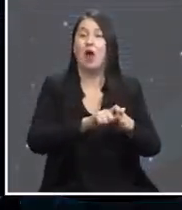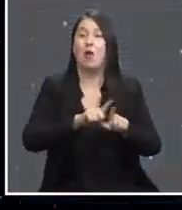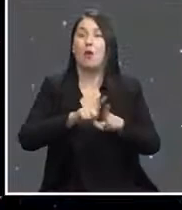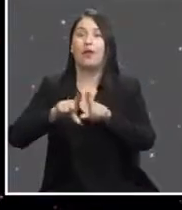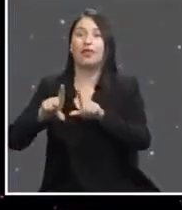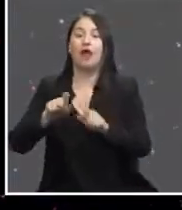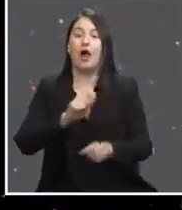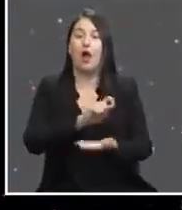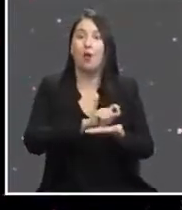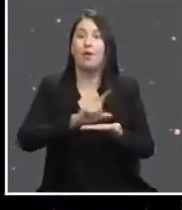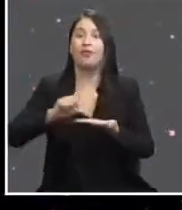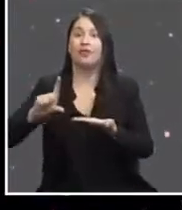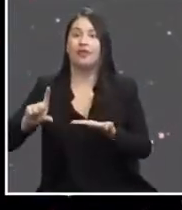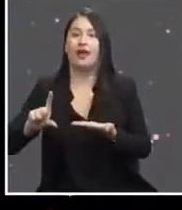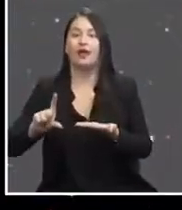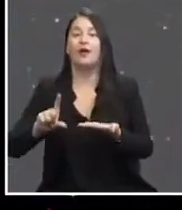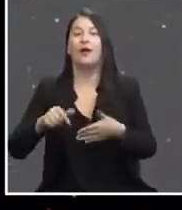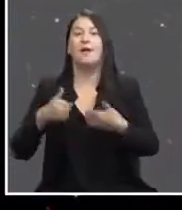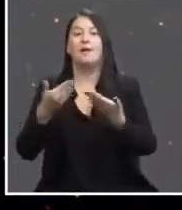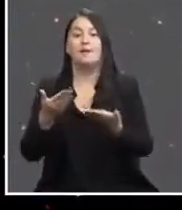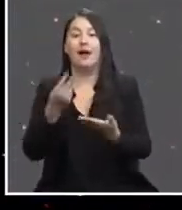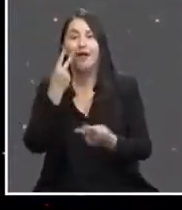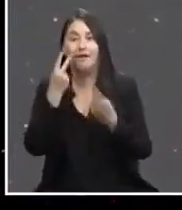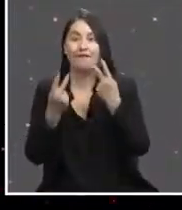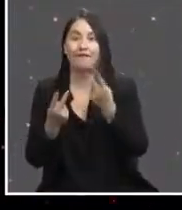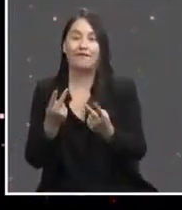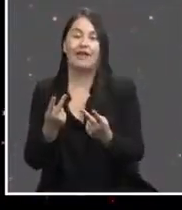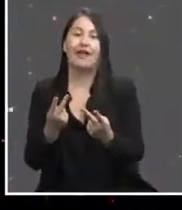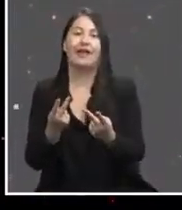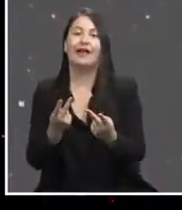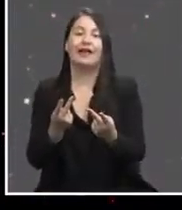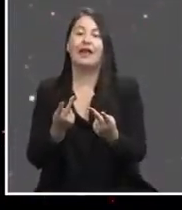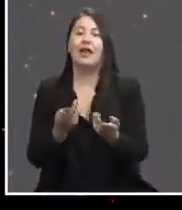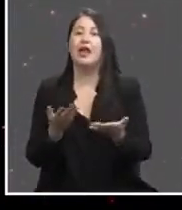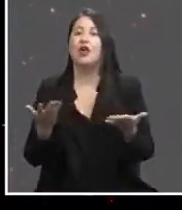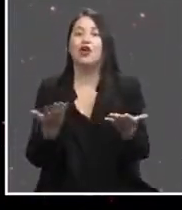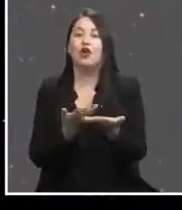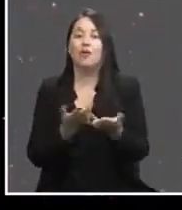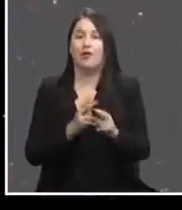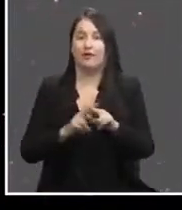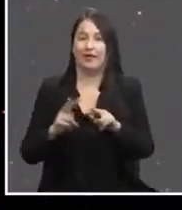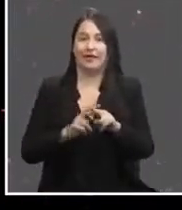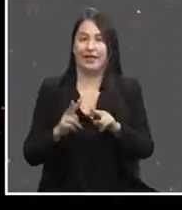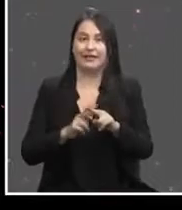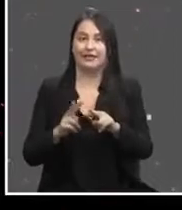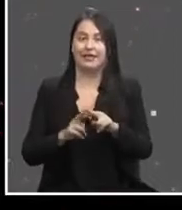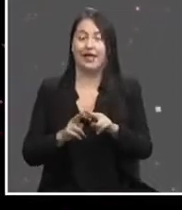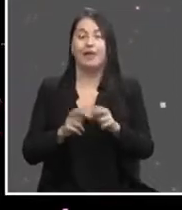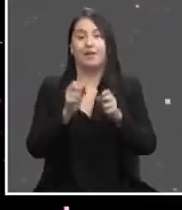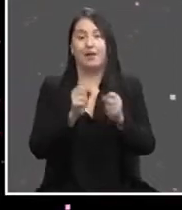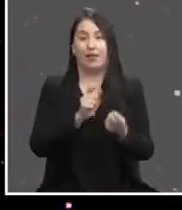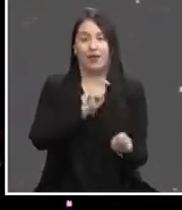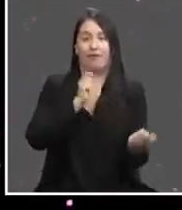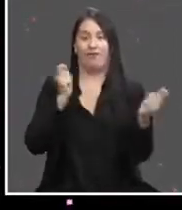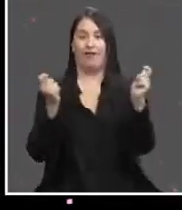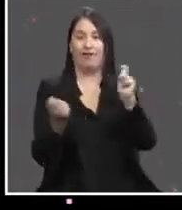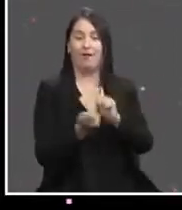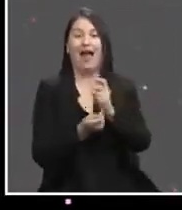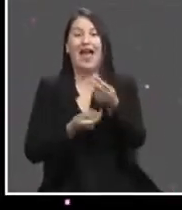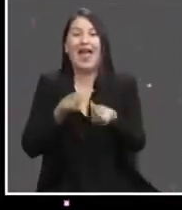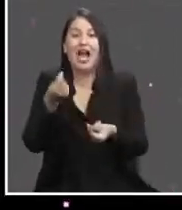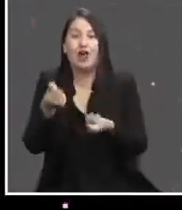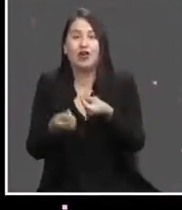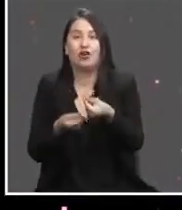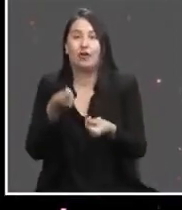seen how effective they will be in transforming our economies fast enough now to fix the problem. I remain hopeful on